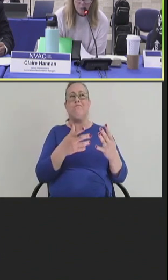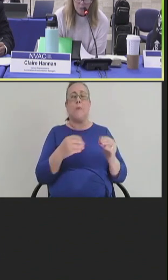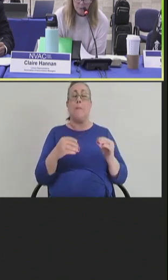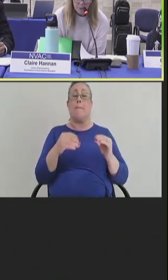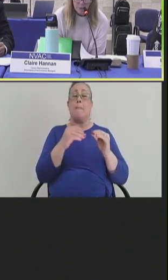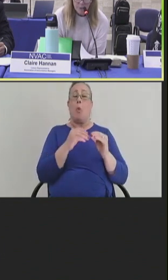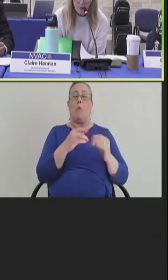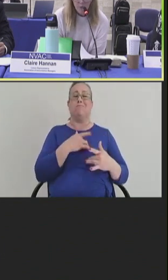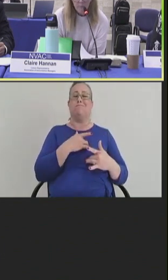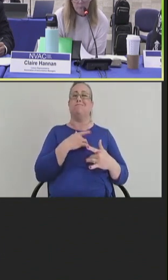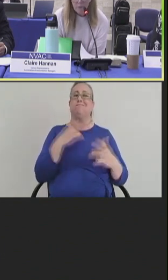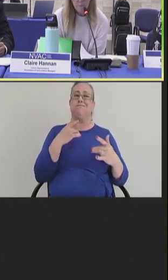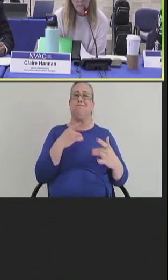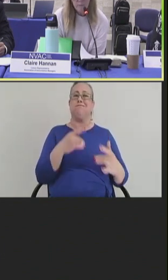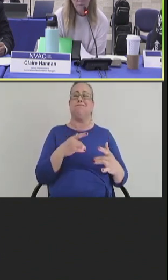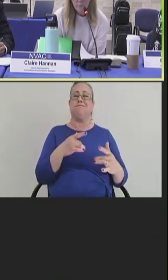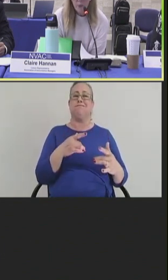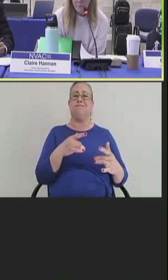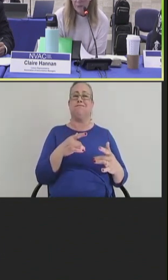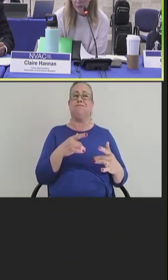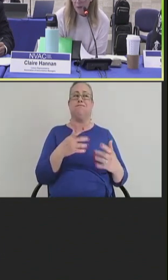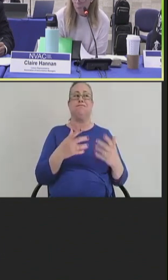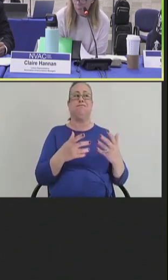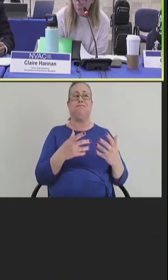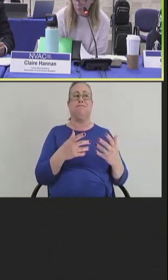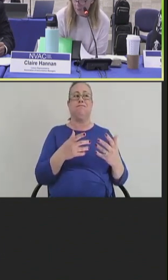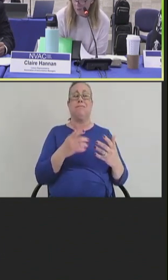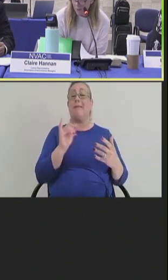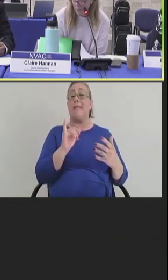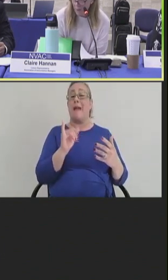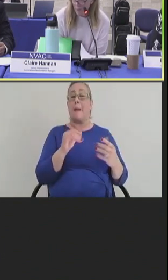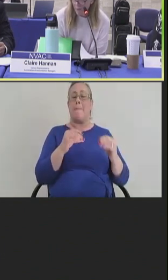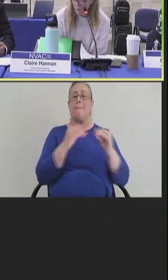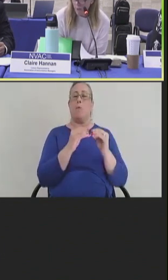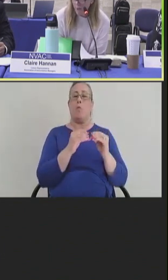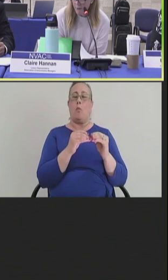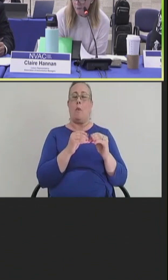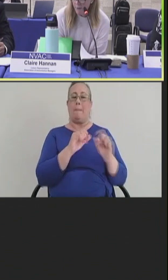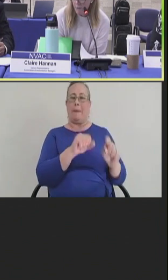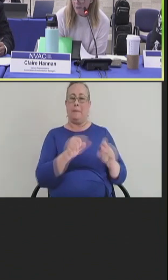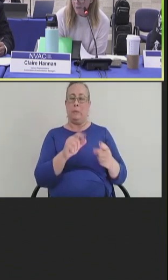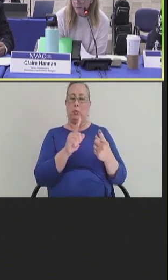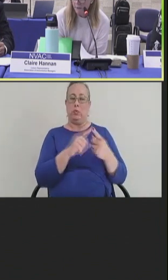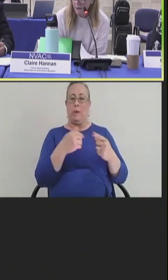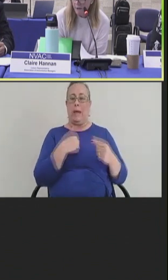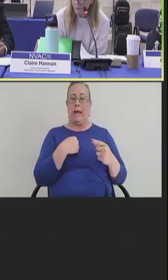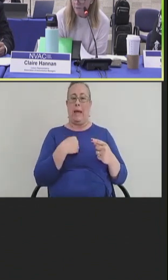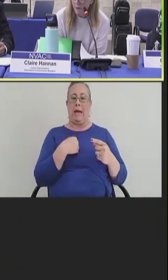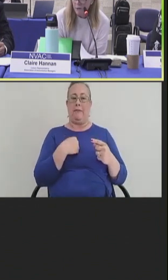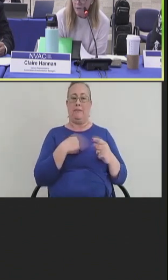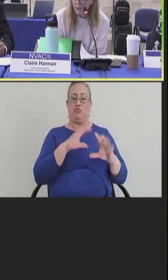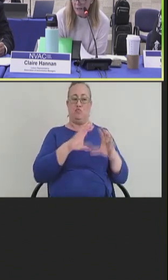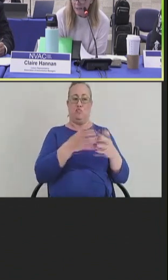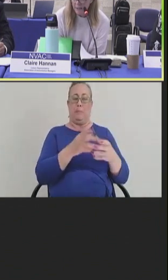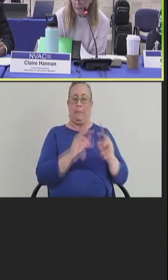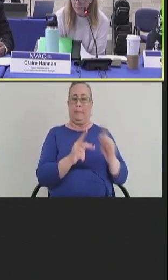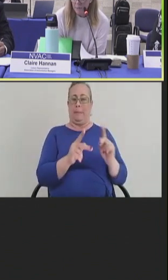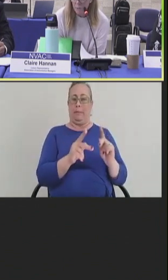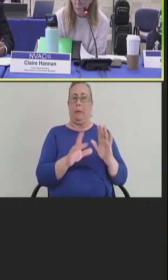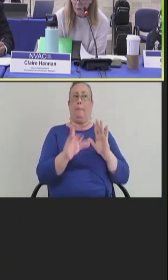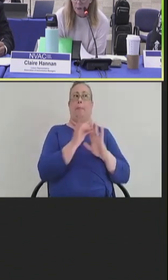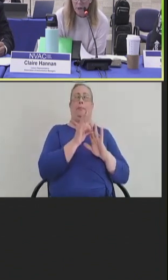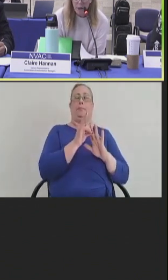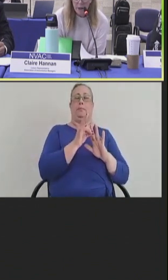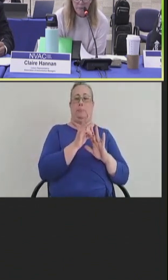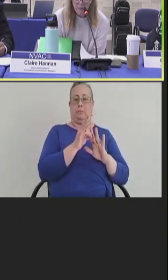prone or there might be an outbreak potential there. So trying to identify those and trying to take steps to